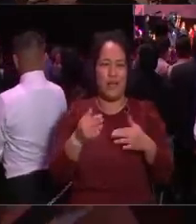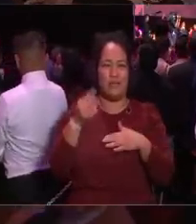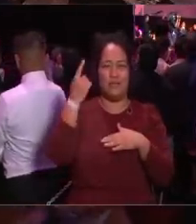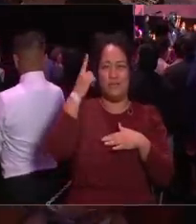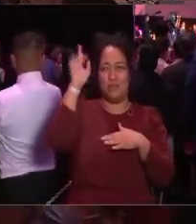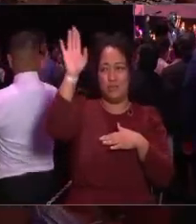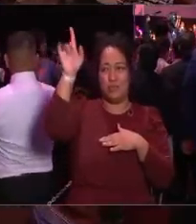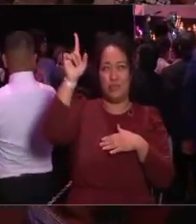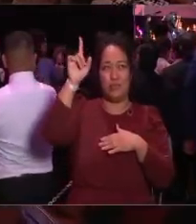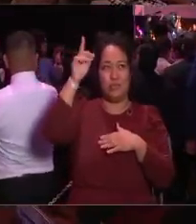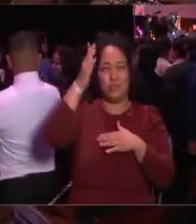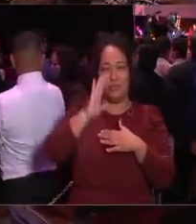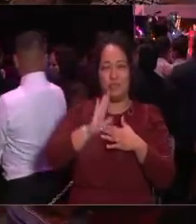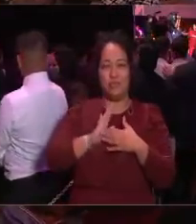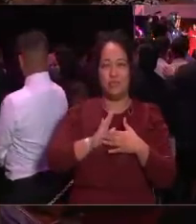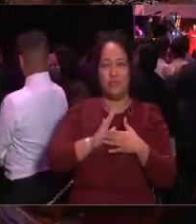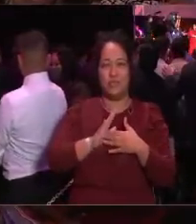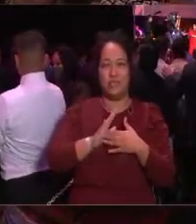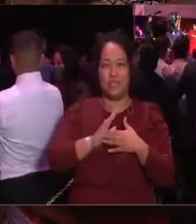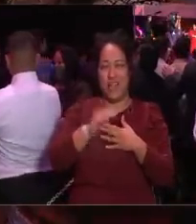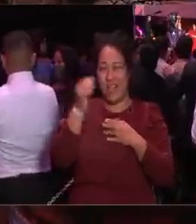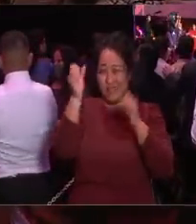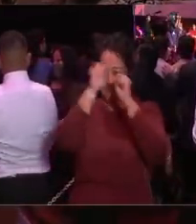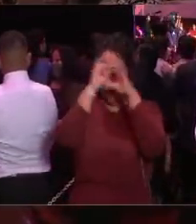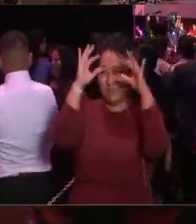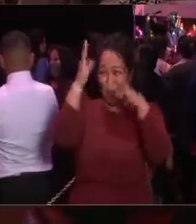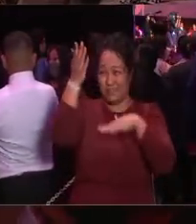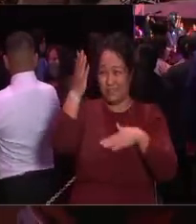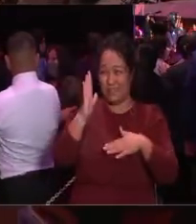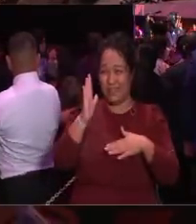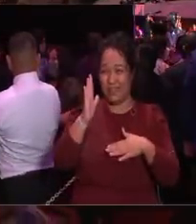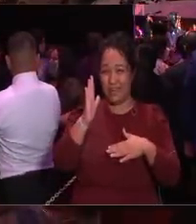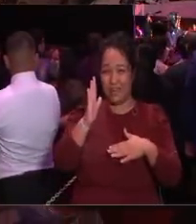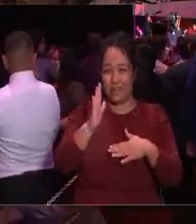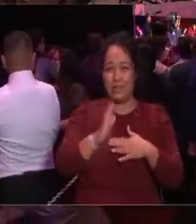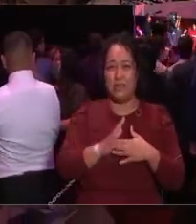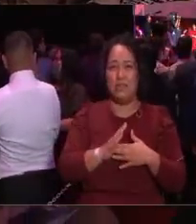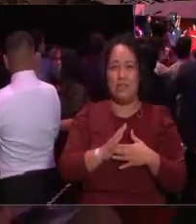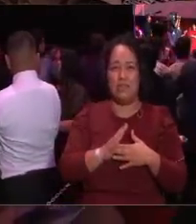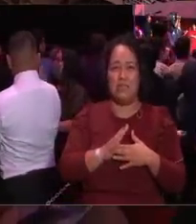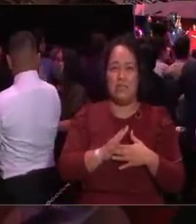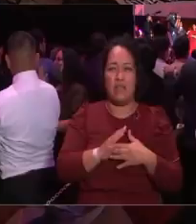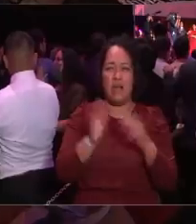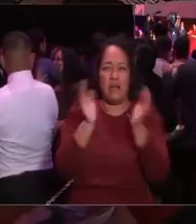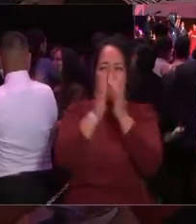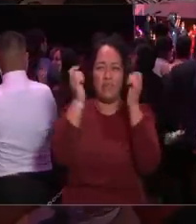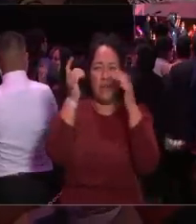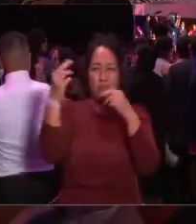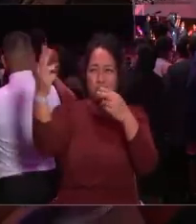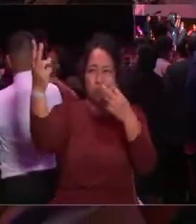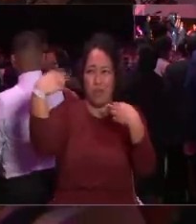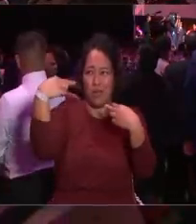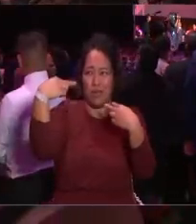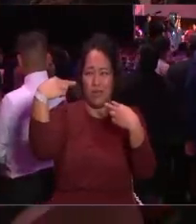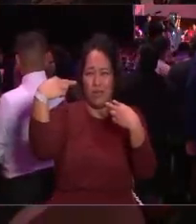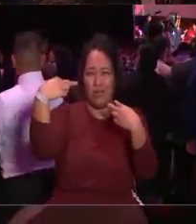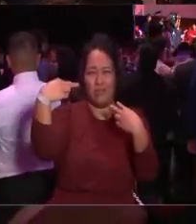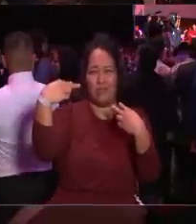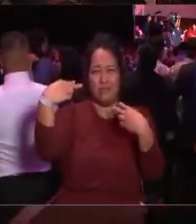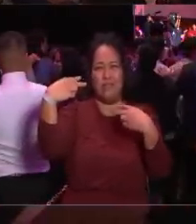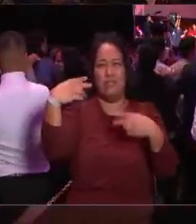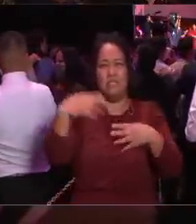Dios. And I can imagine God, y puedo imaginar a Dios, hallelujah, looking at me,